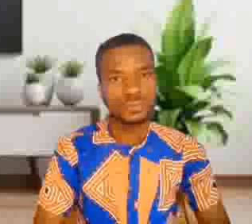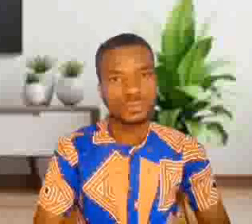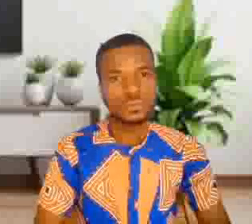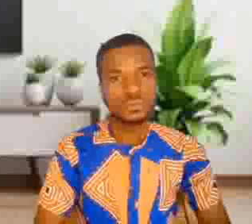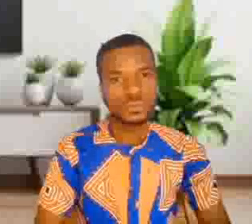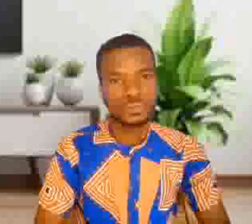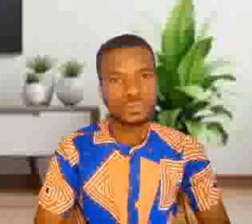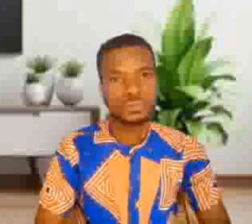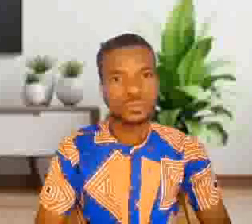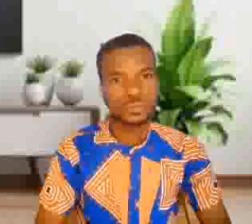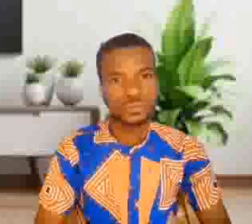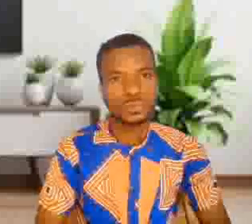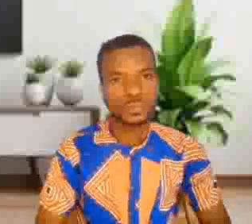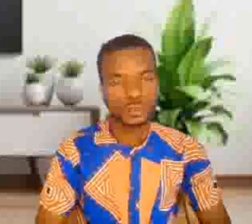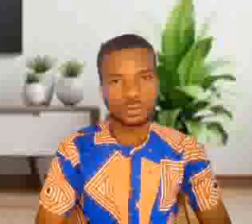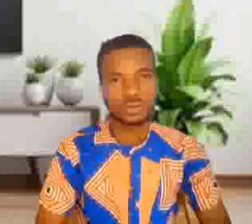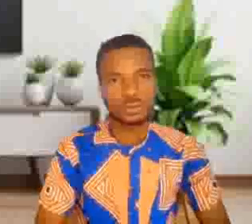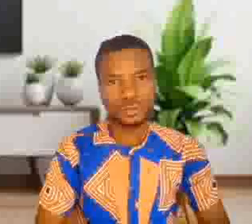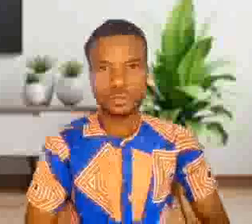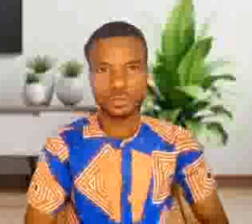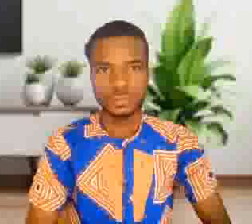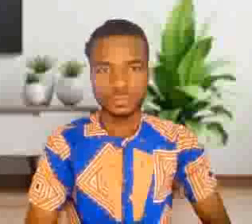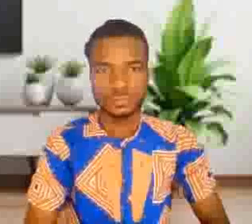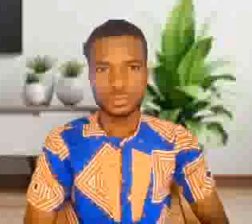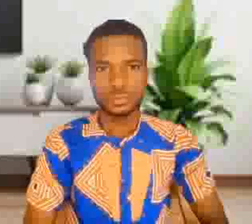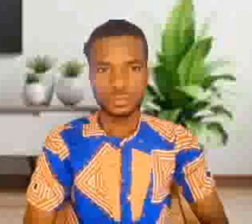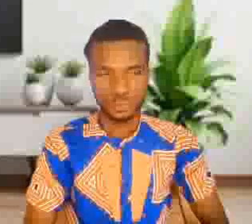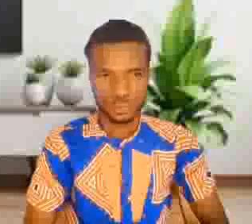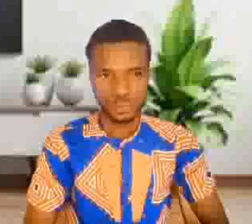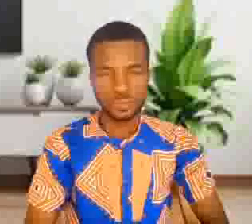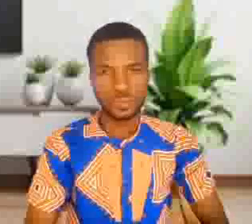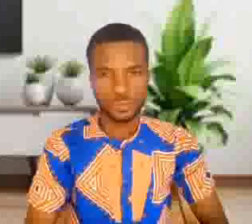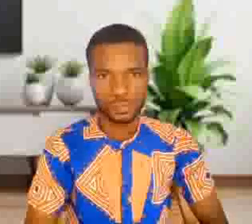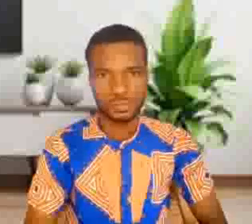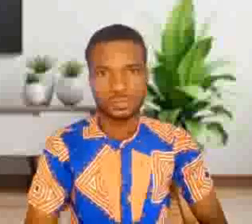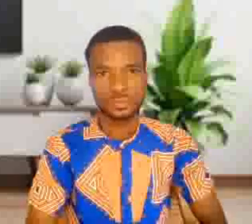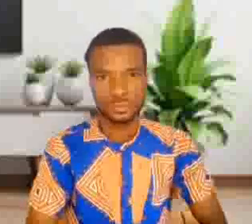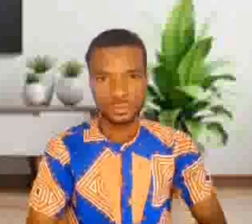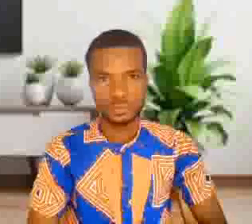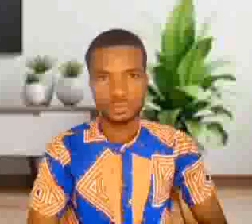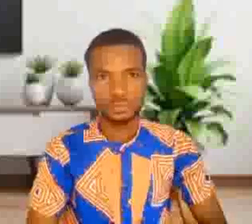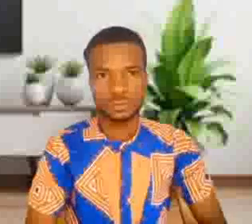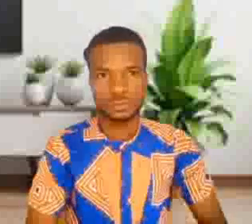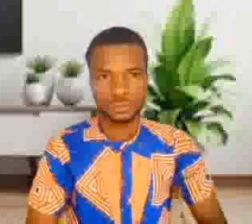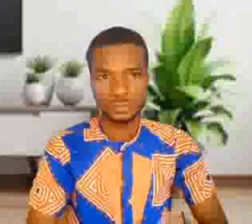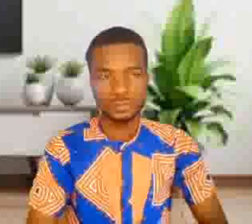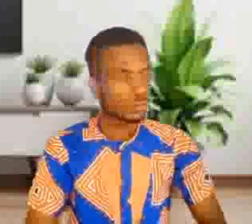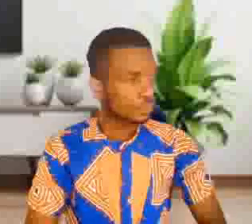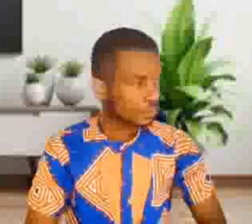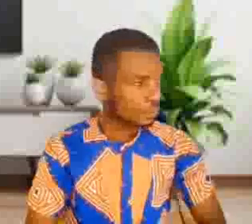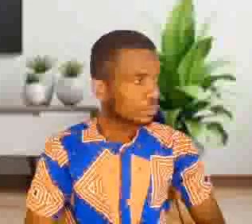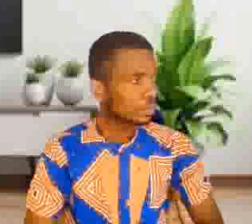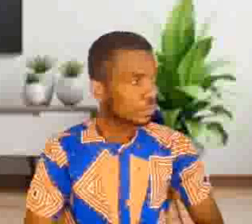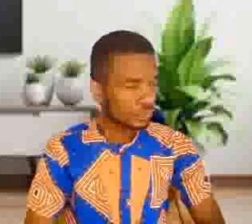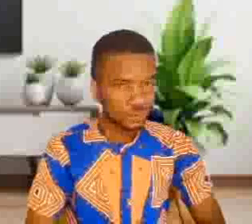become natural. In Genesis 1:26, where we began to read from, the Bible said,